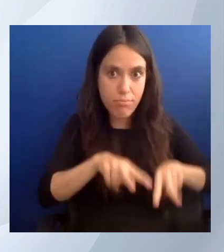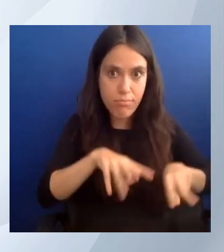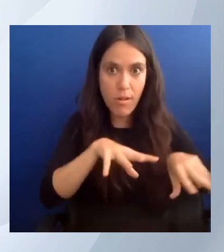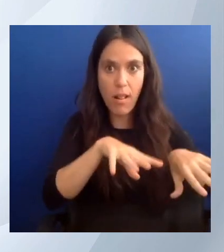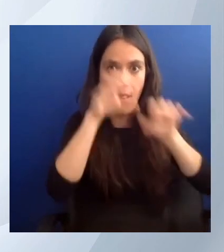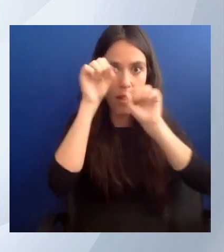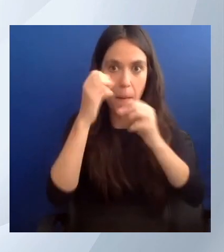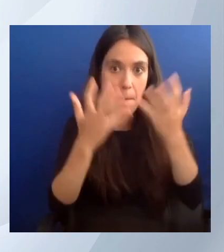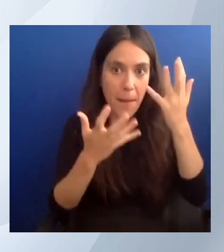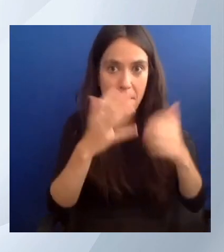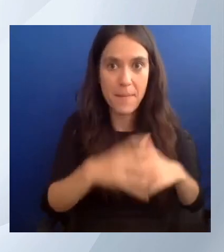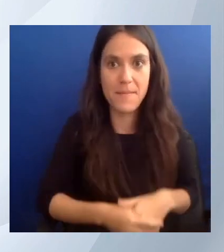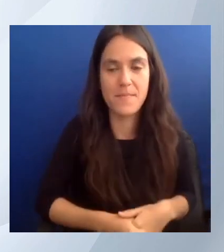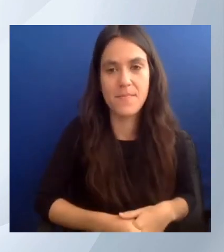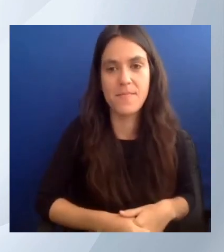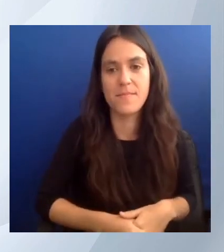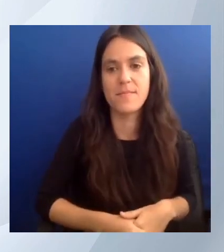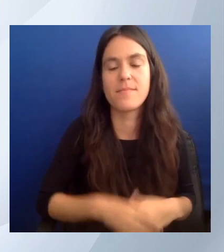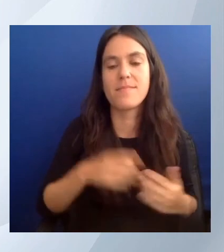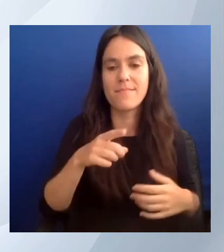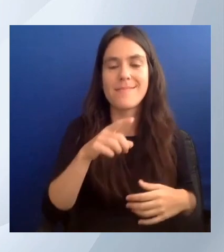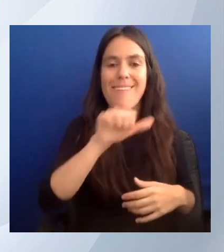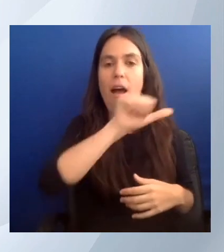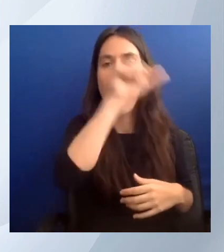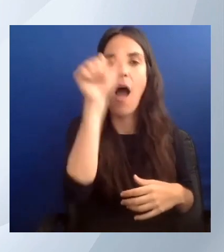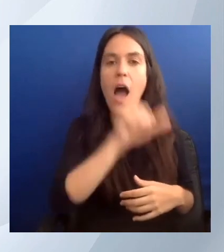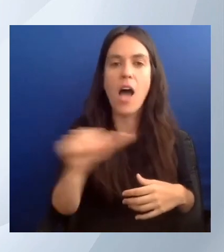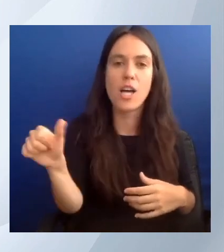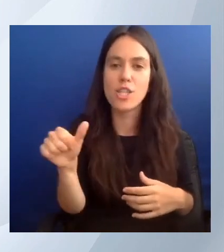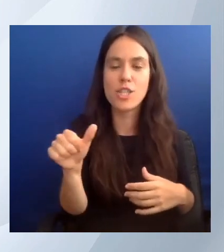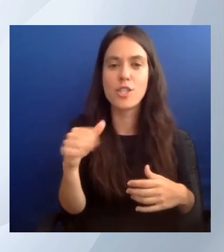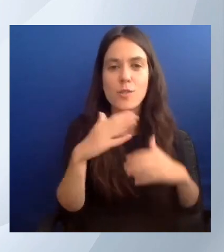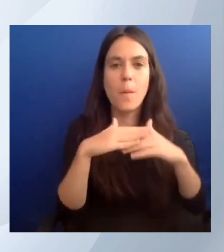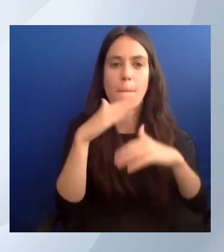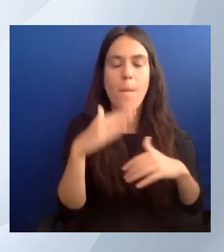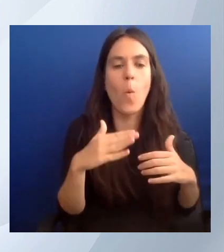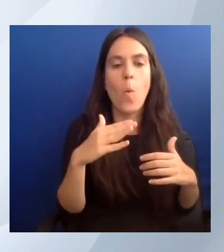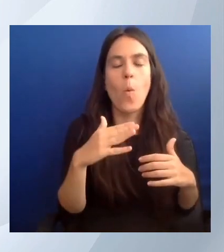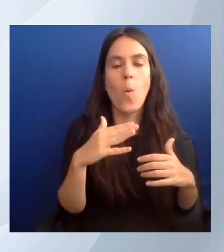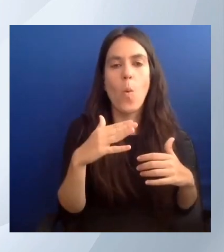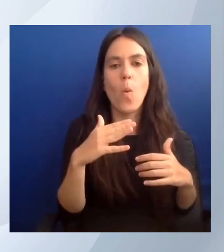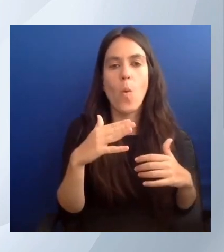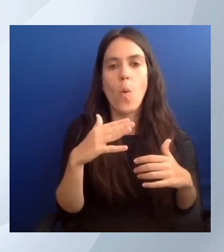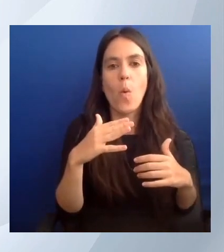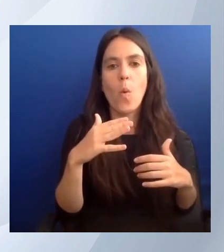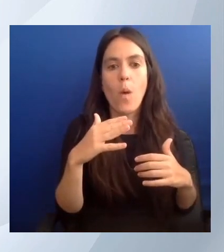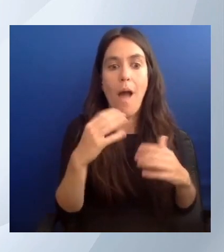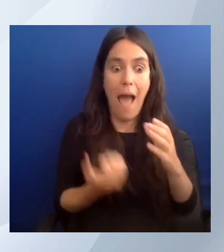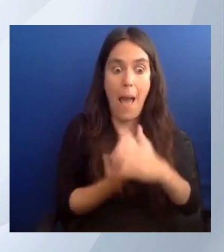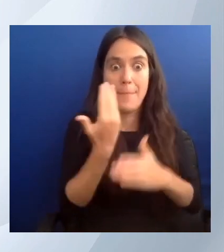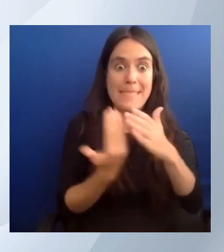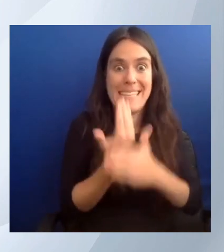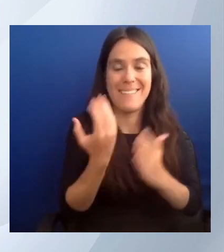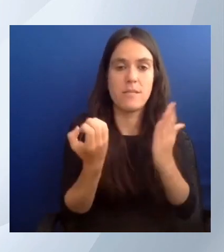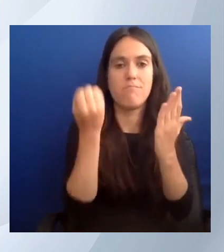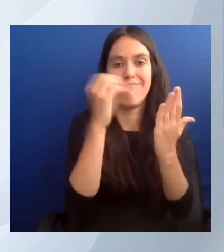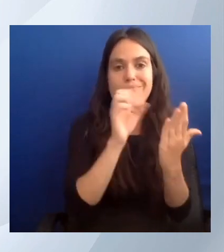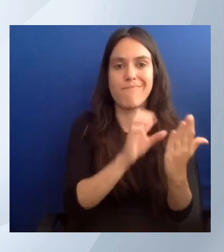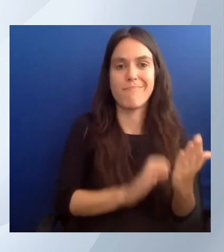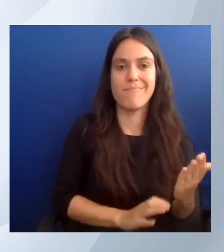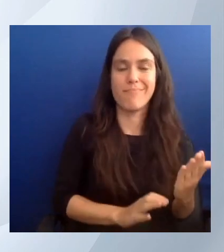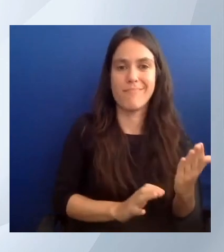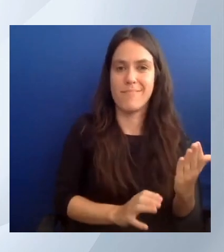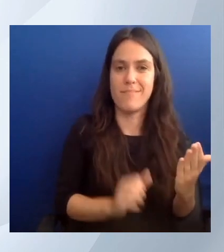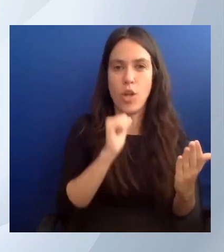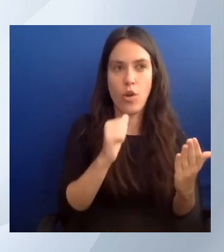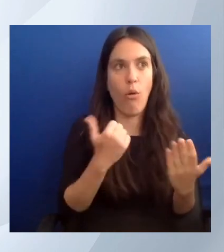using the Azure Signal R service so that we could actually do updates with users on the fly instead of having to wait for